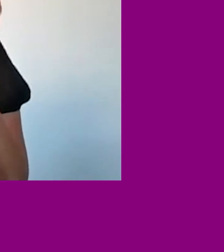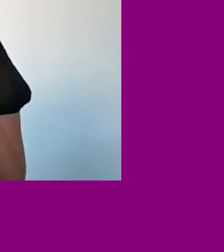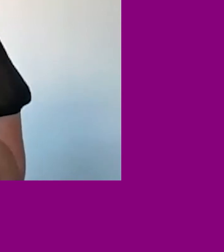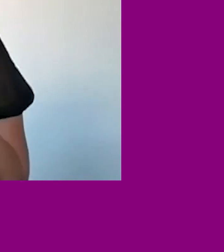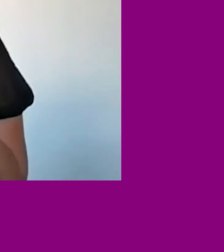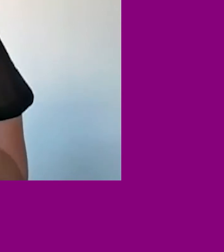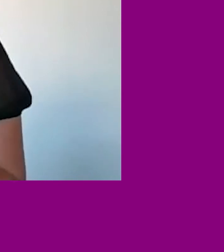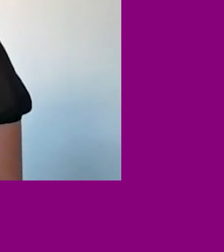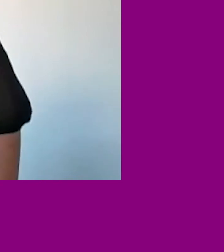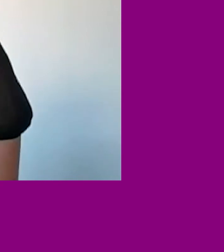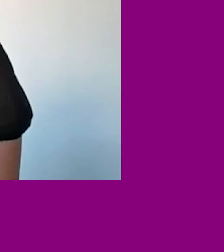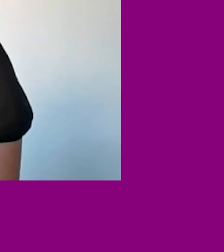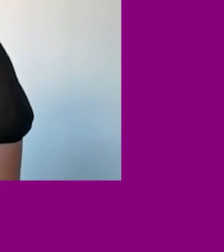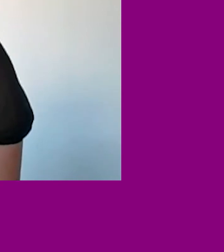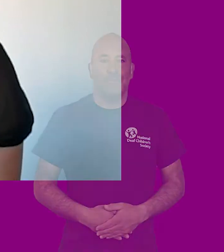sign language courses.